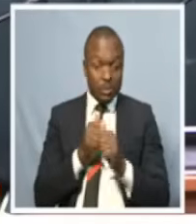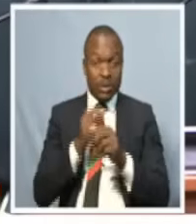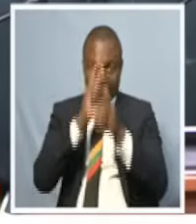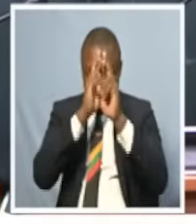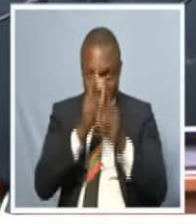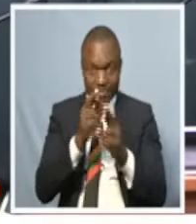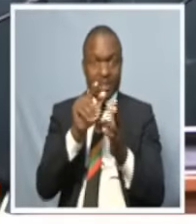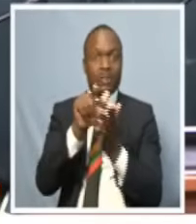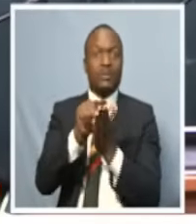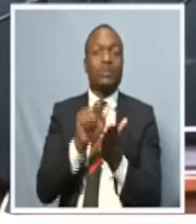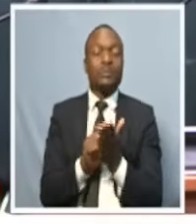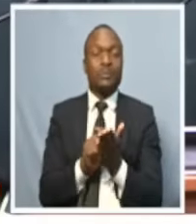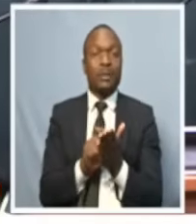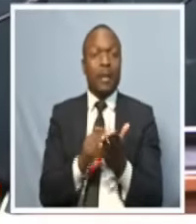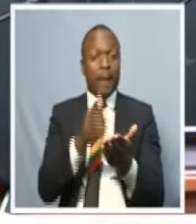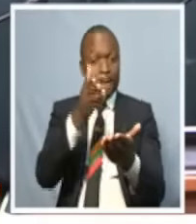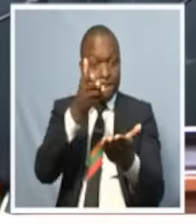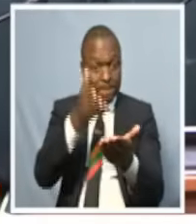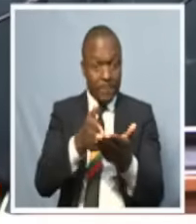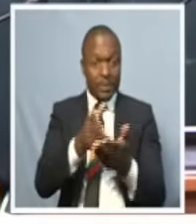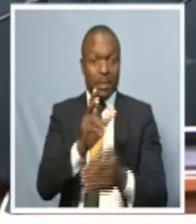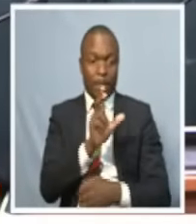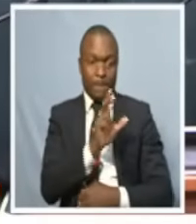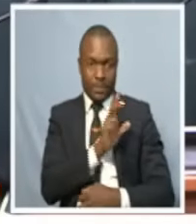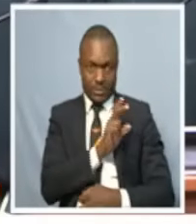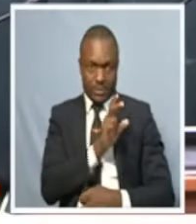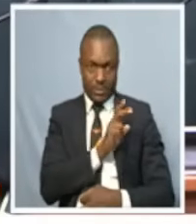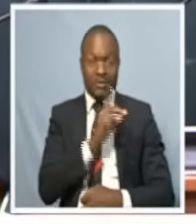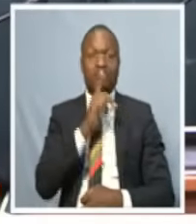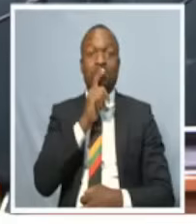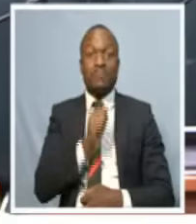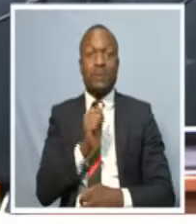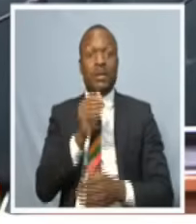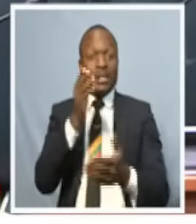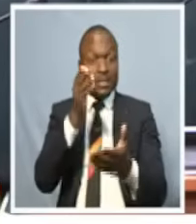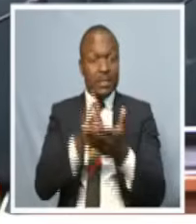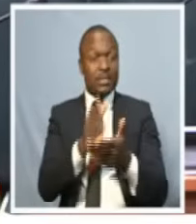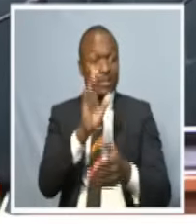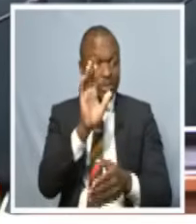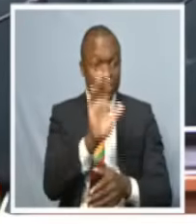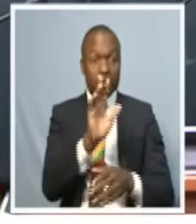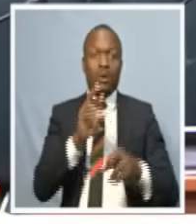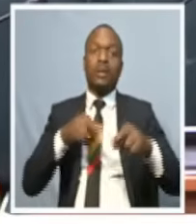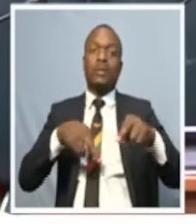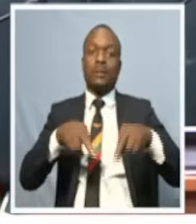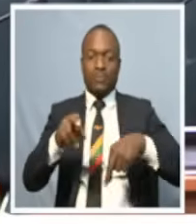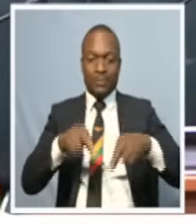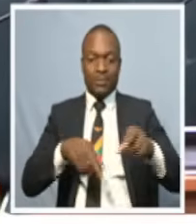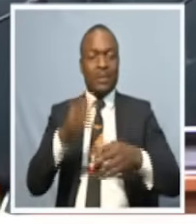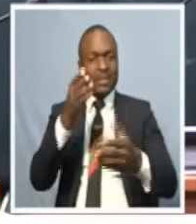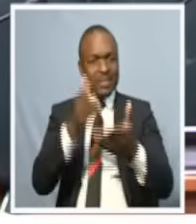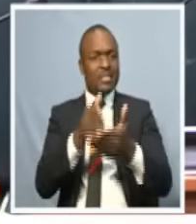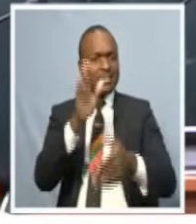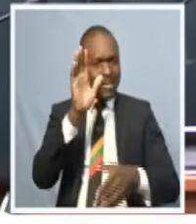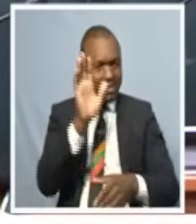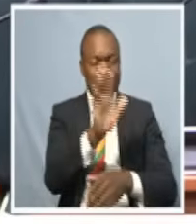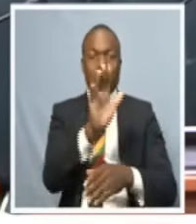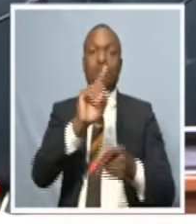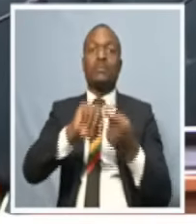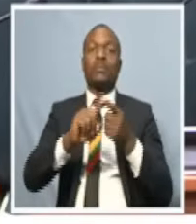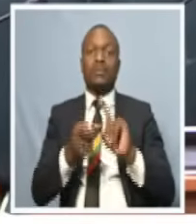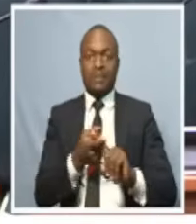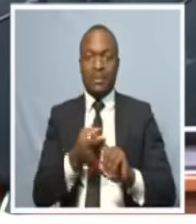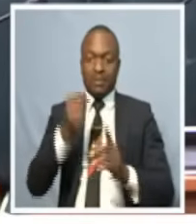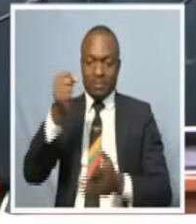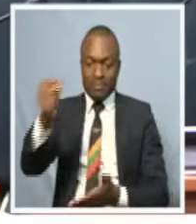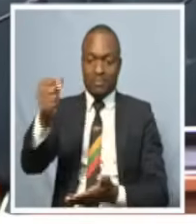Madam Speaker. These are policemen, these are your relatives, these are your friends who have